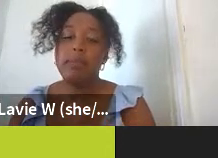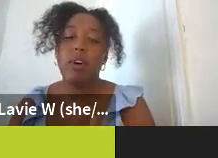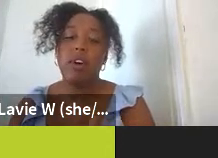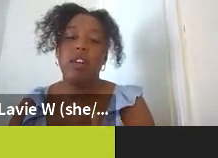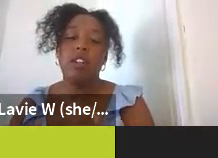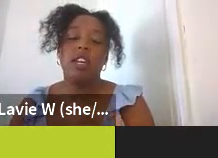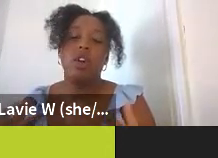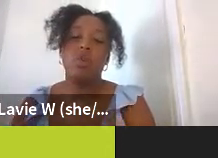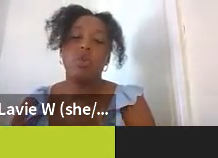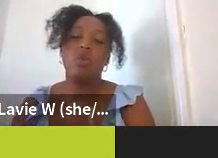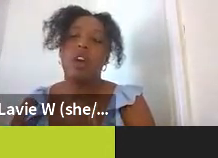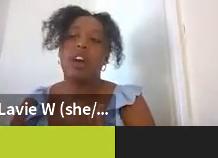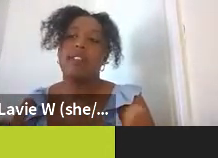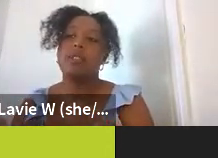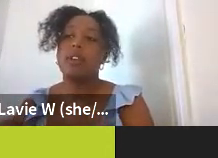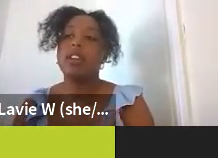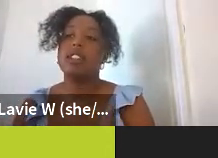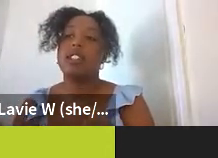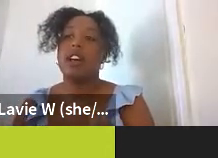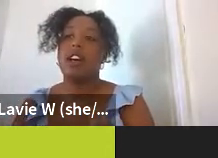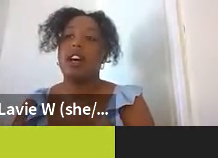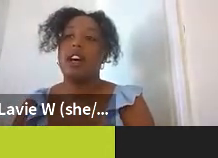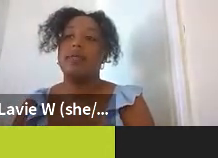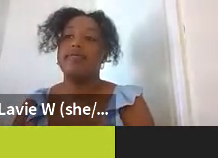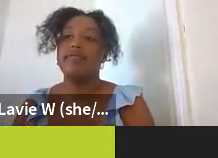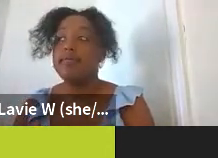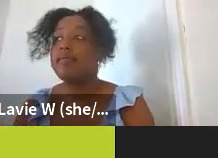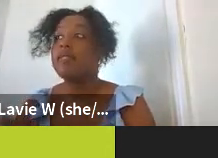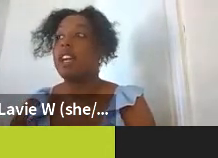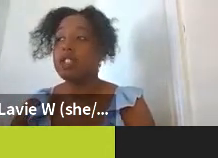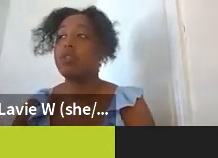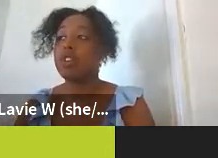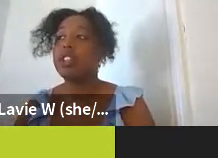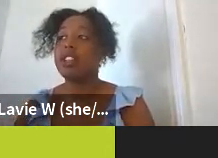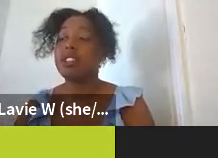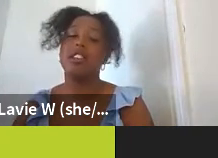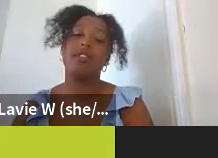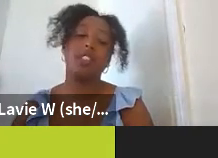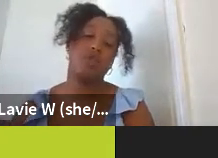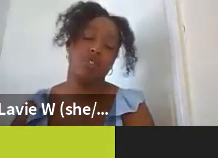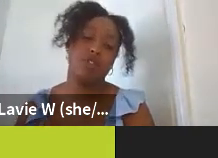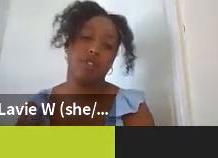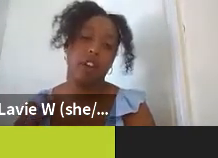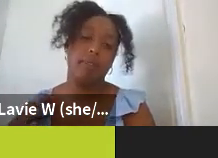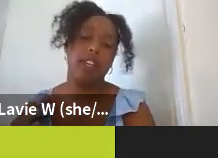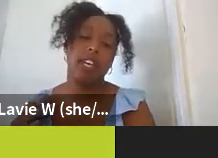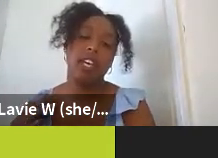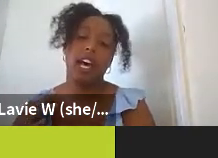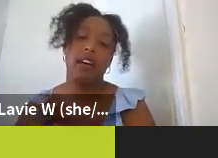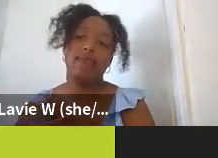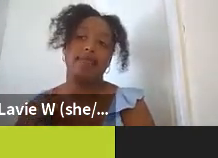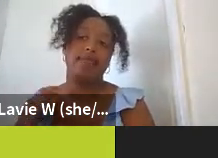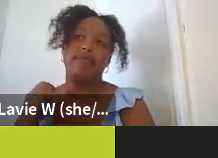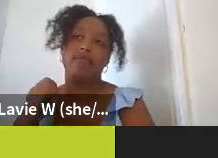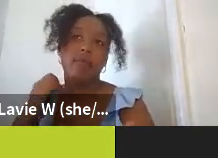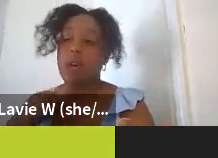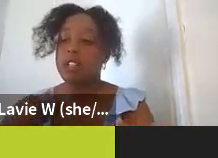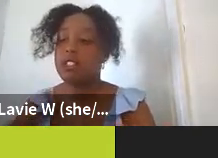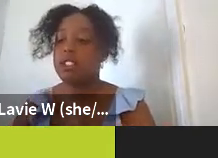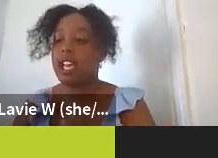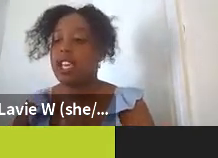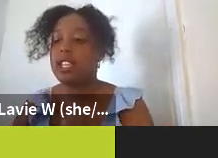Romani peoples who have experienced a historical legacy of exclusion